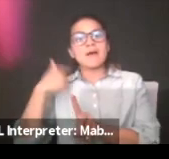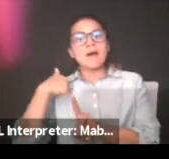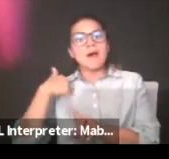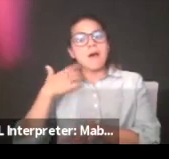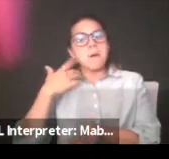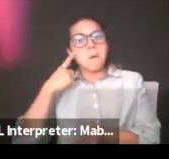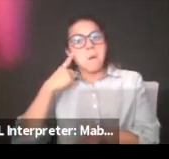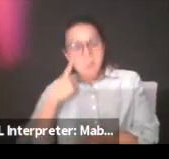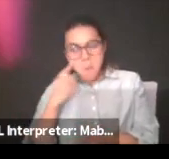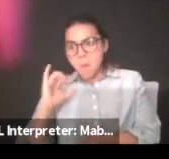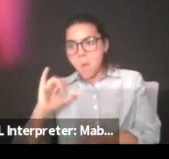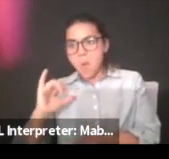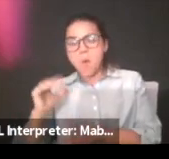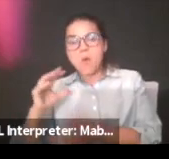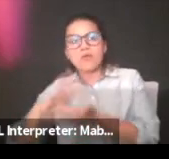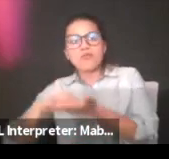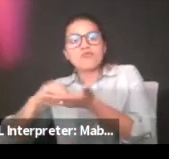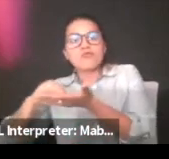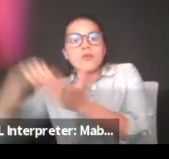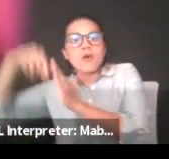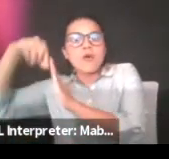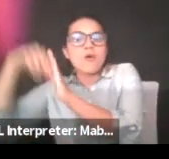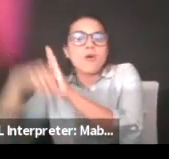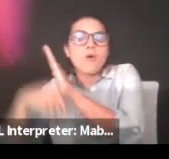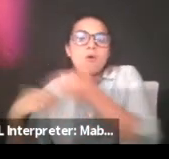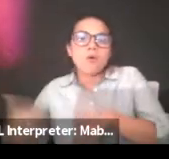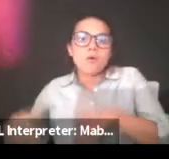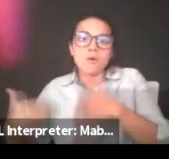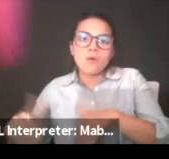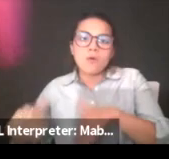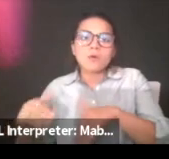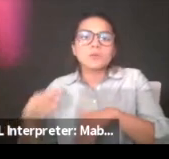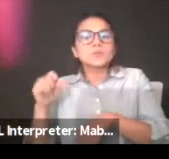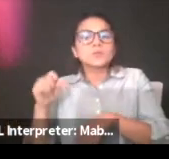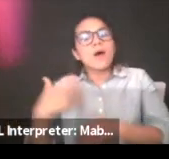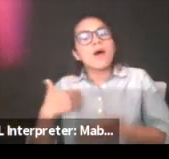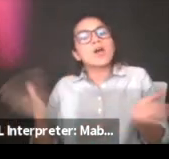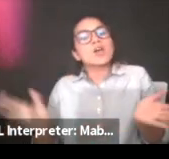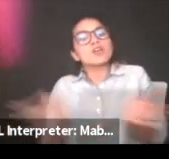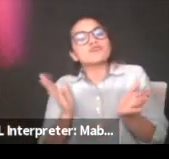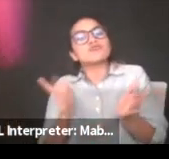it is that you are and what the history and present reality of that is today.